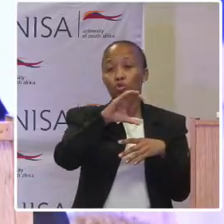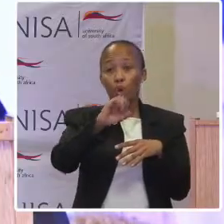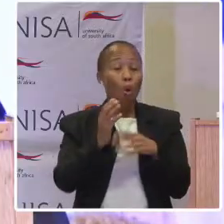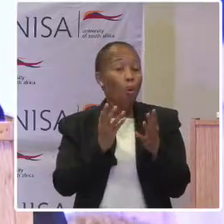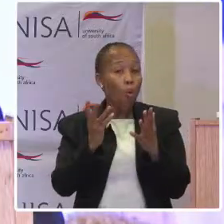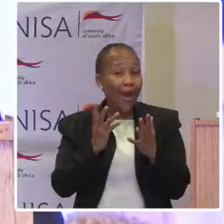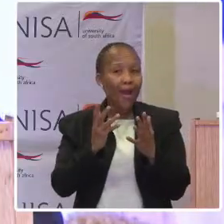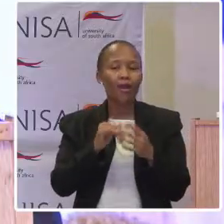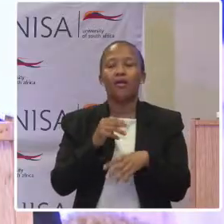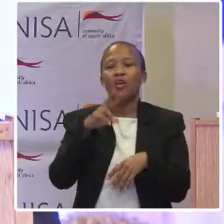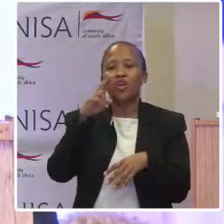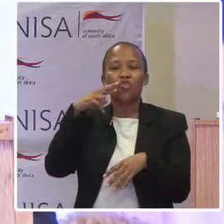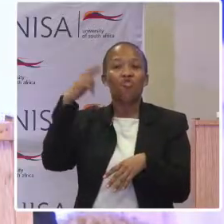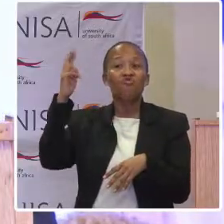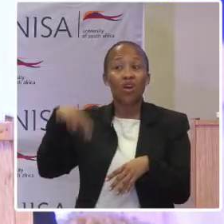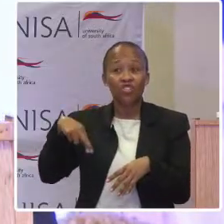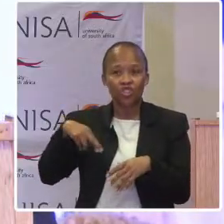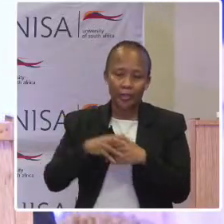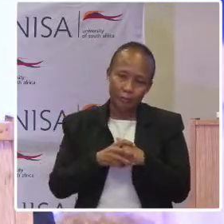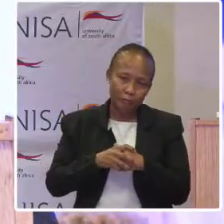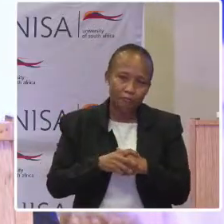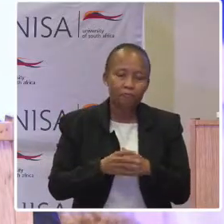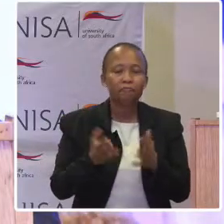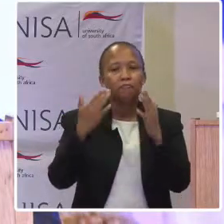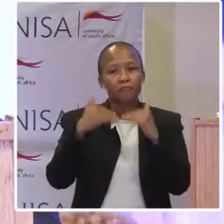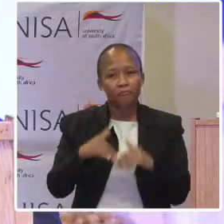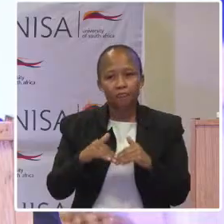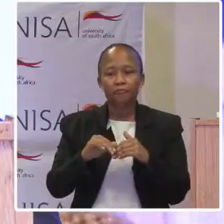In terms of the SANSA